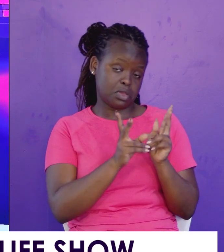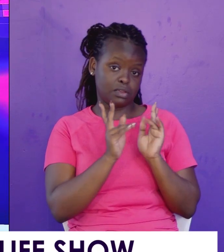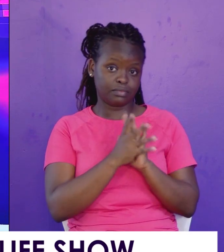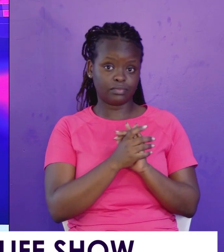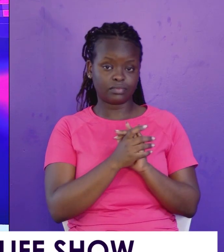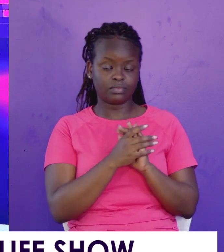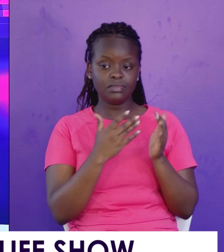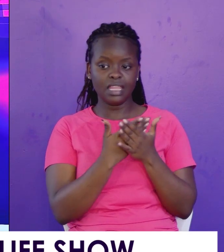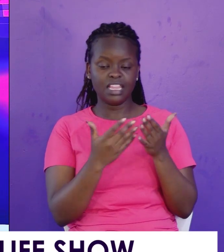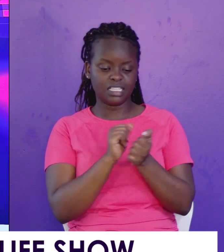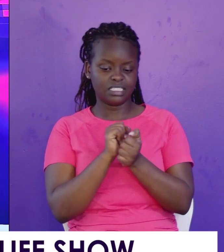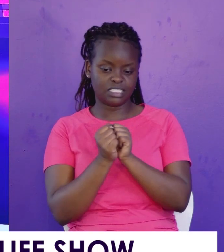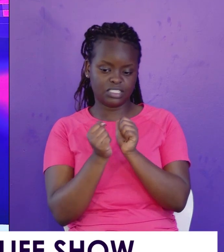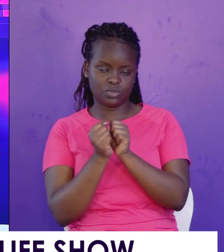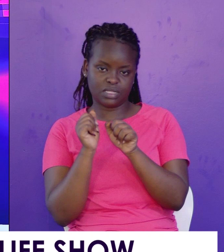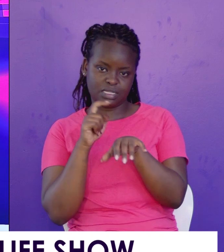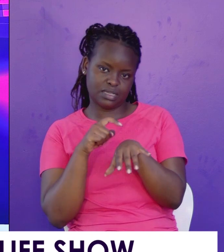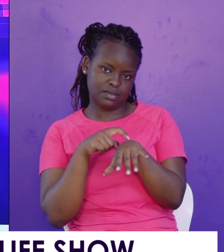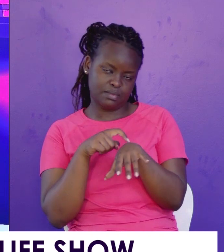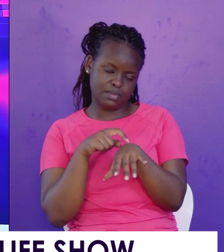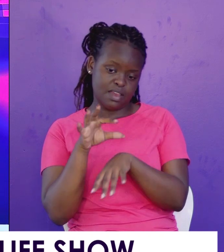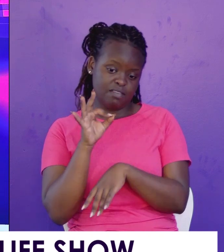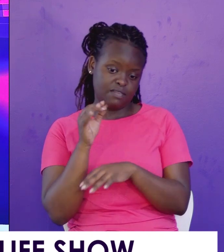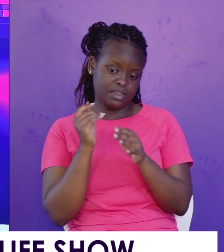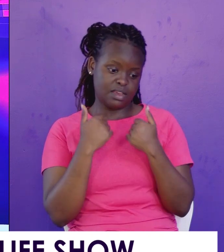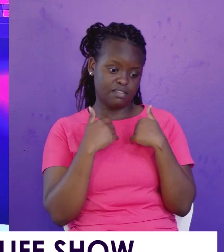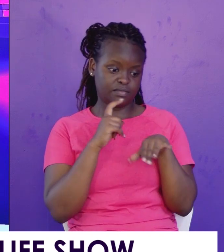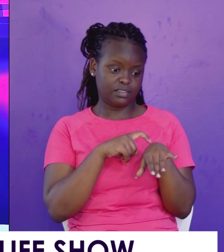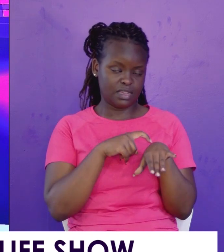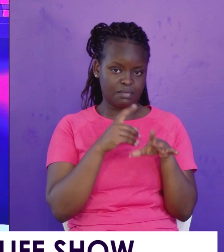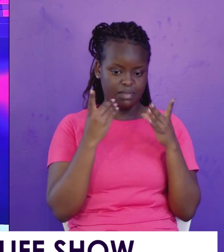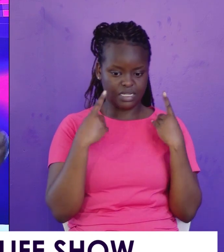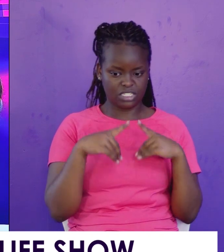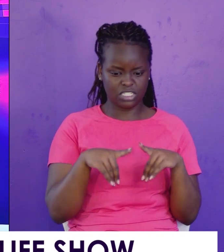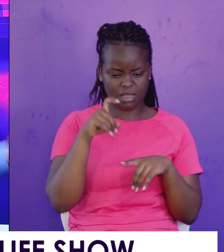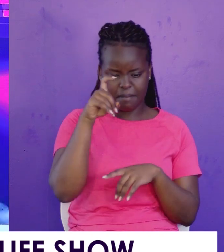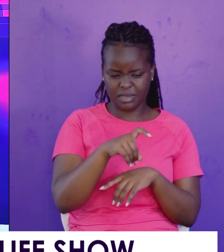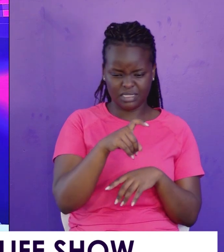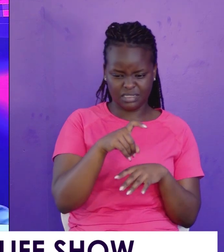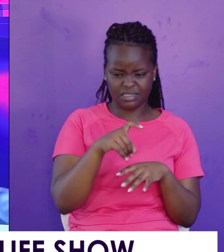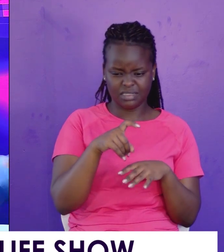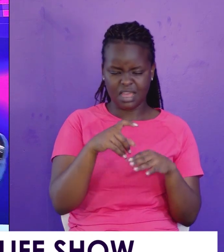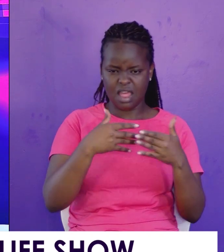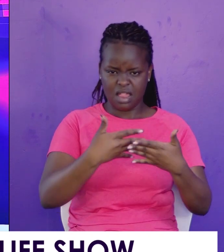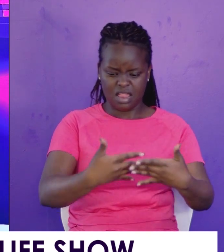these things change with time. Okay. You find there was a time that now the dress was, you have to put it down to the ground if you are a woman.